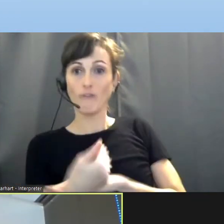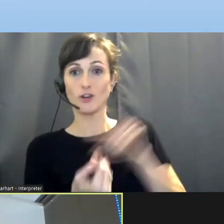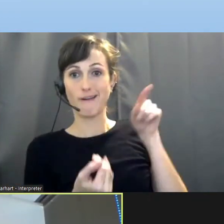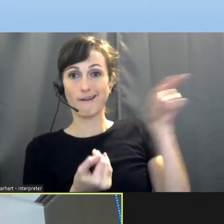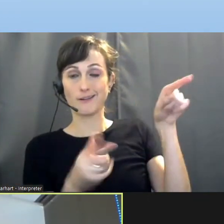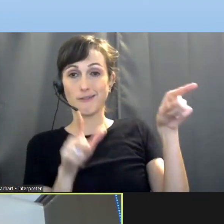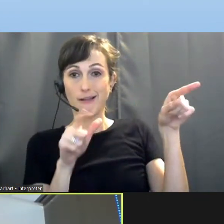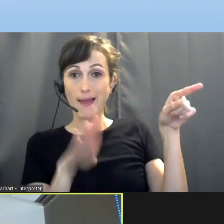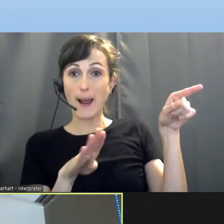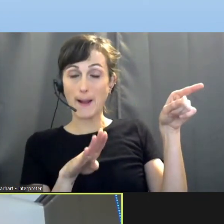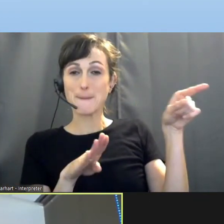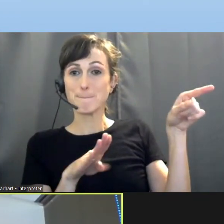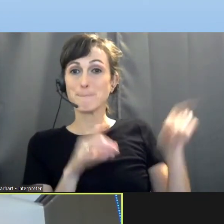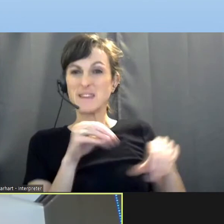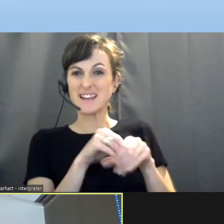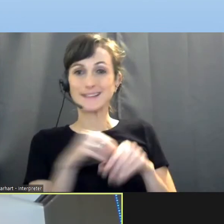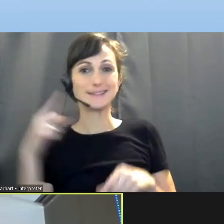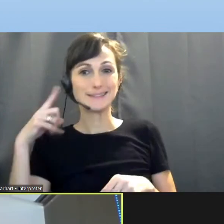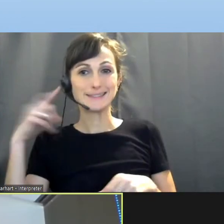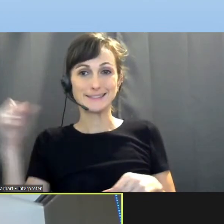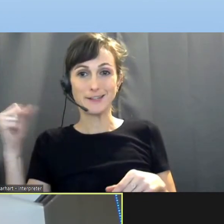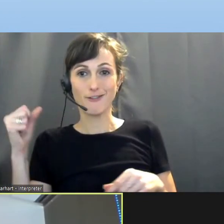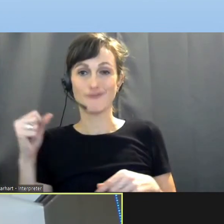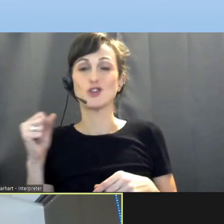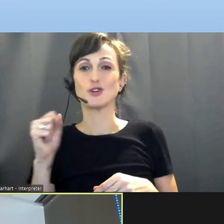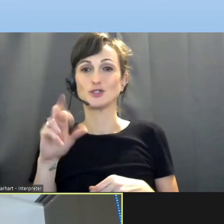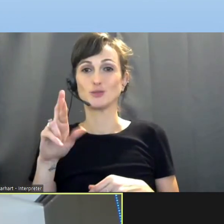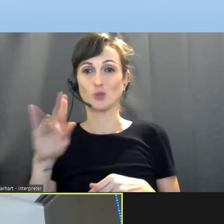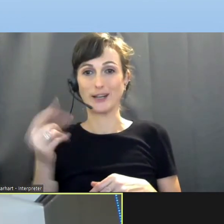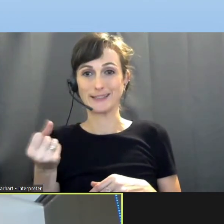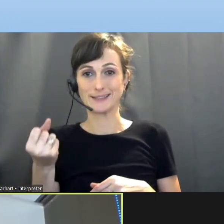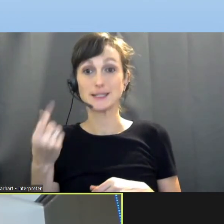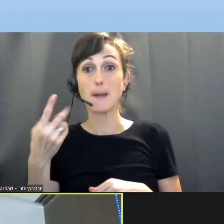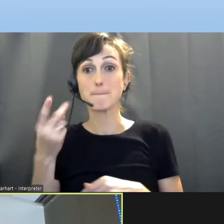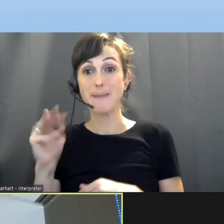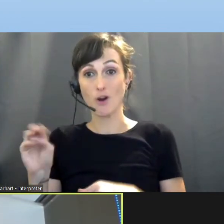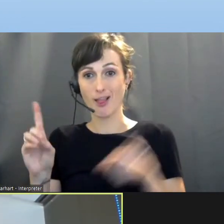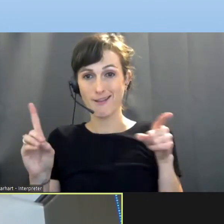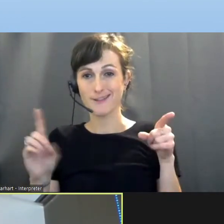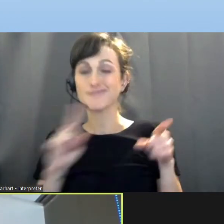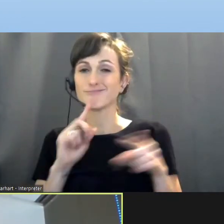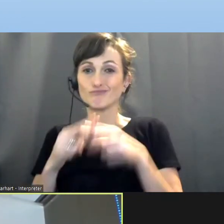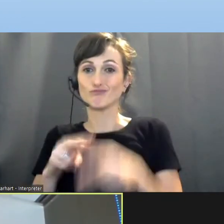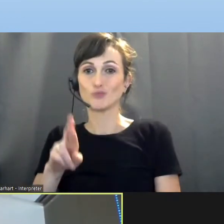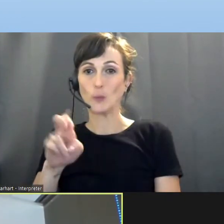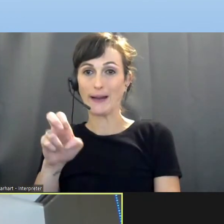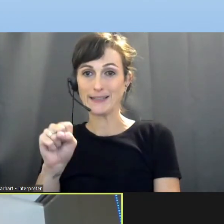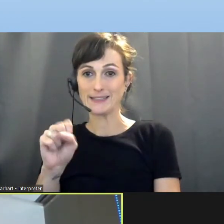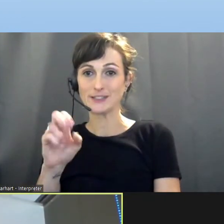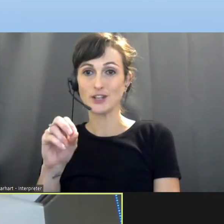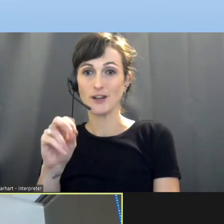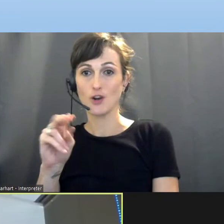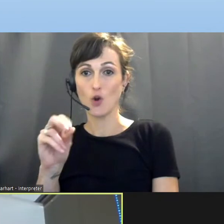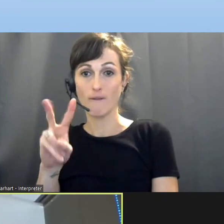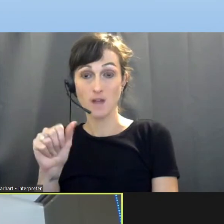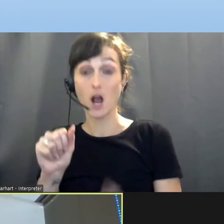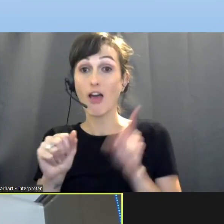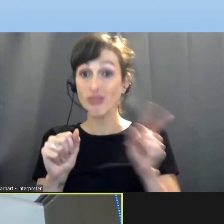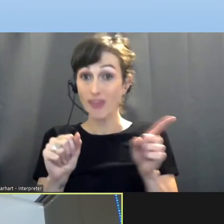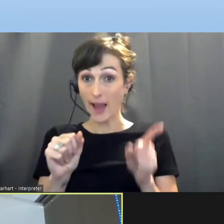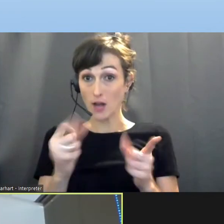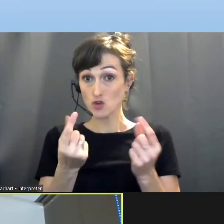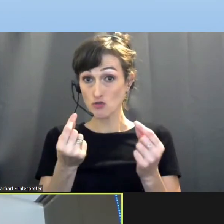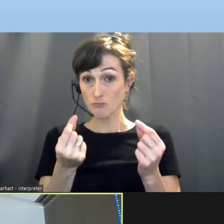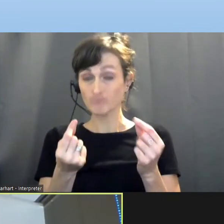in Silver Springs, Maryland. And Resinova then takes the samples and they grow cultures, and it takes about 5 to 7 days to